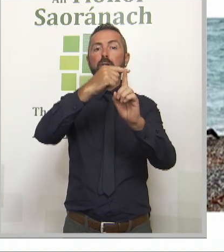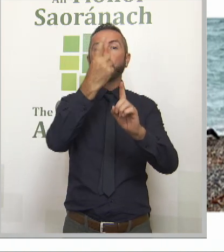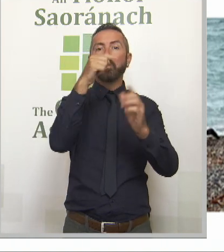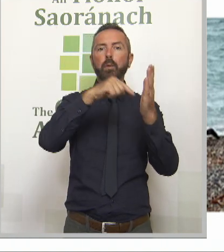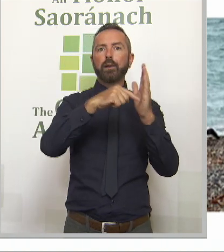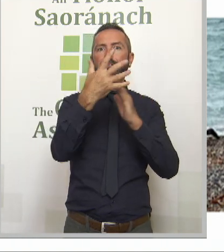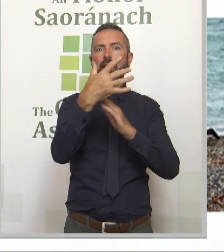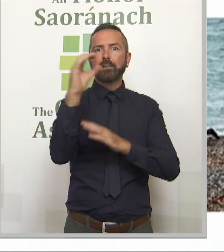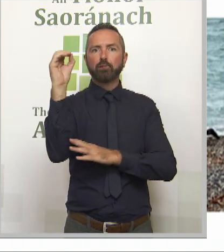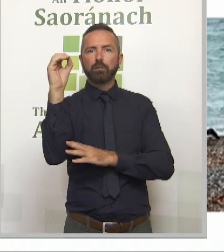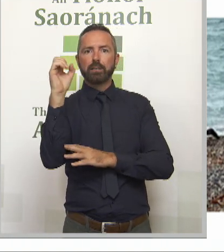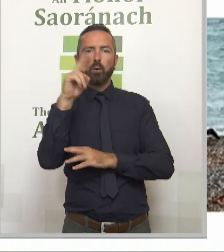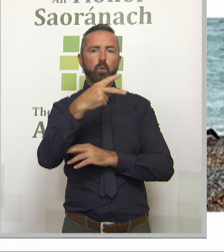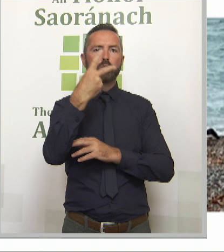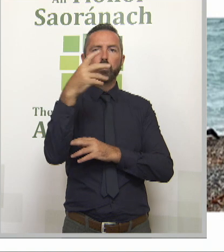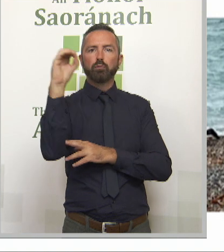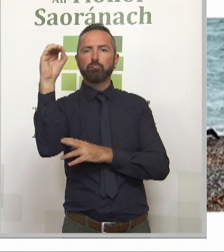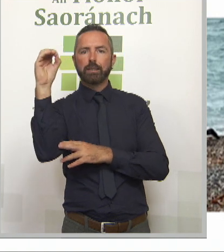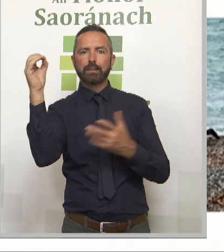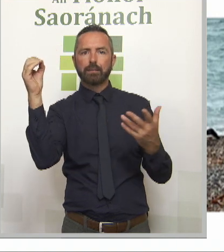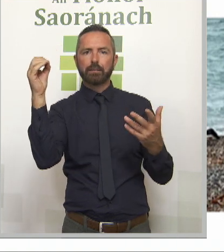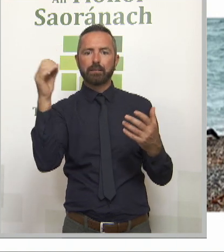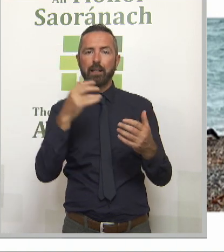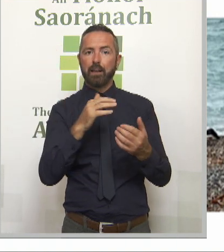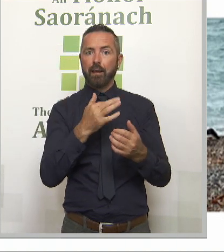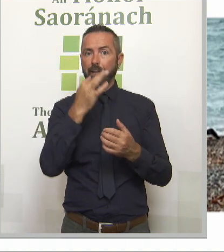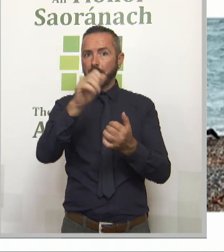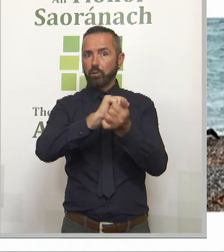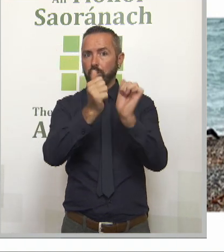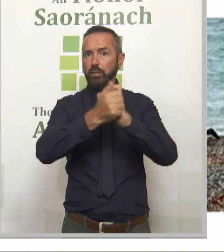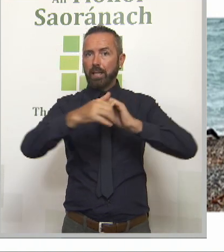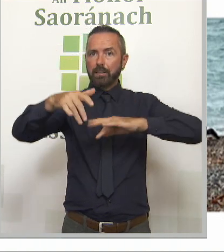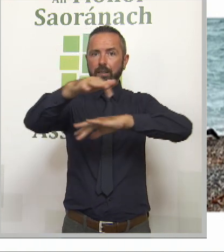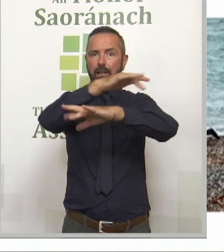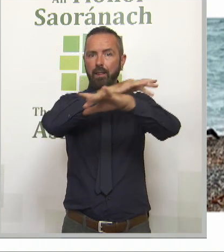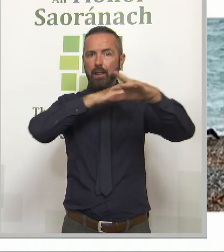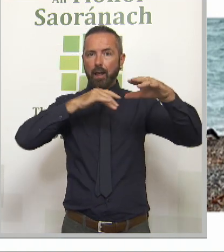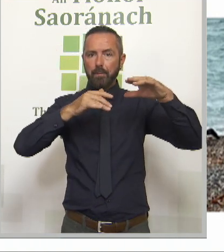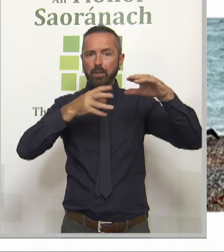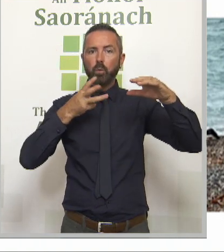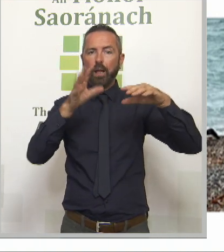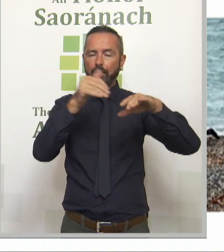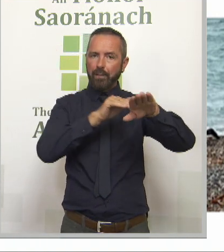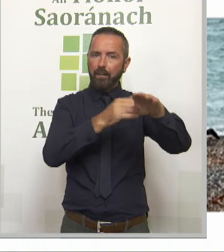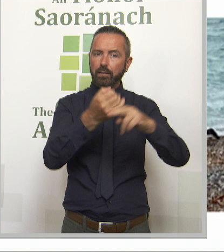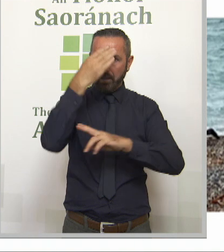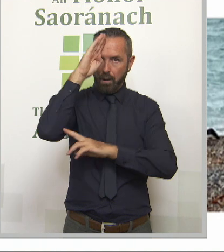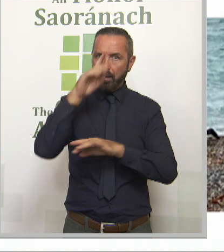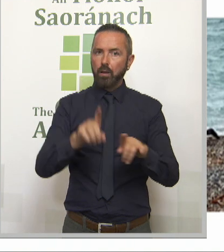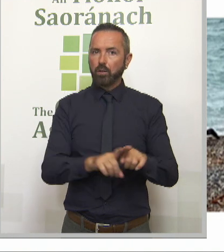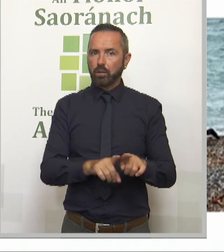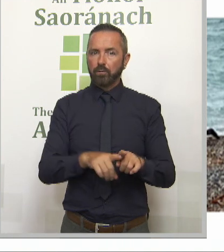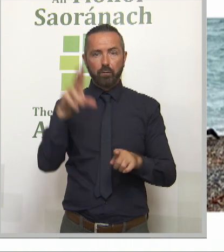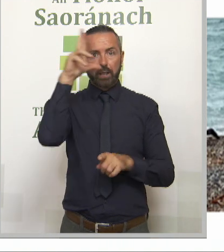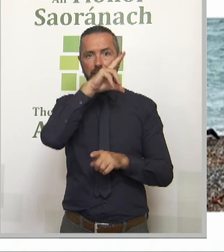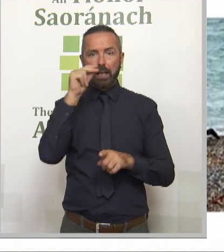1.5 degrees. And a future changing climate will have its effects in Ireland as well. So, for